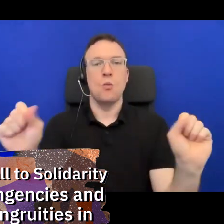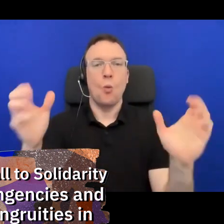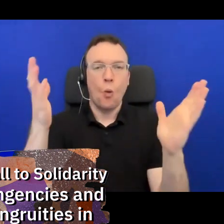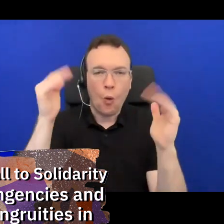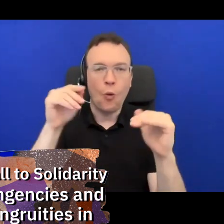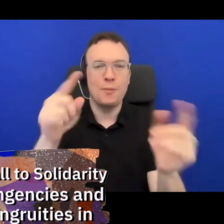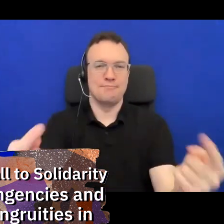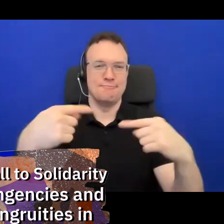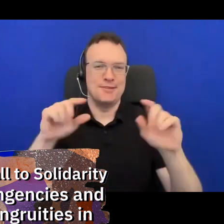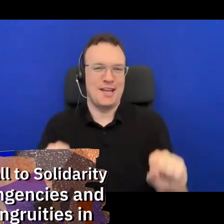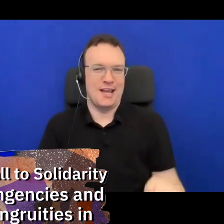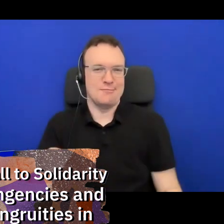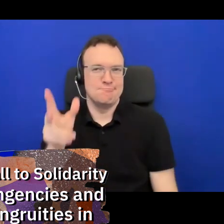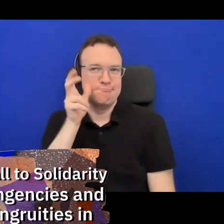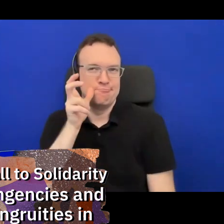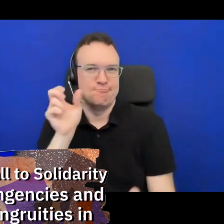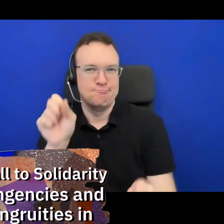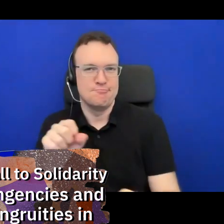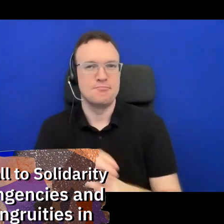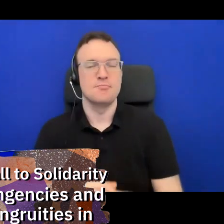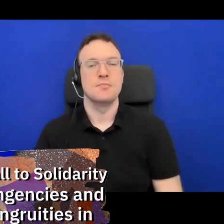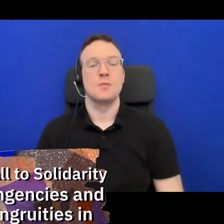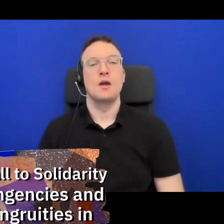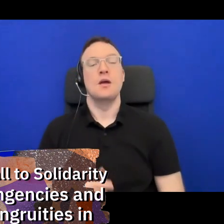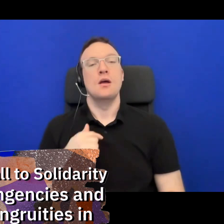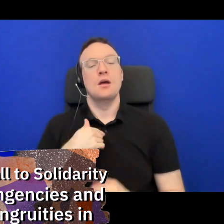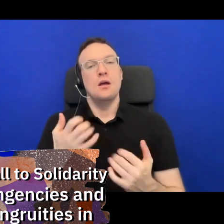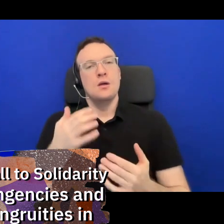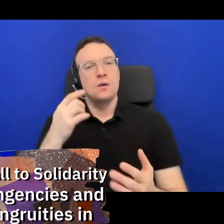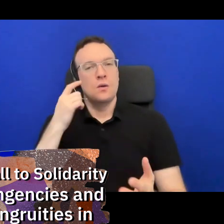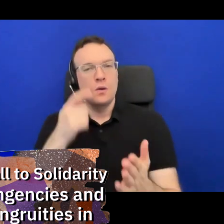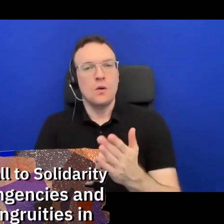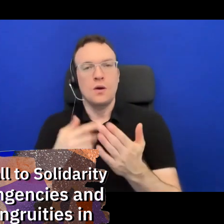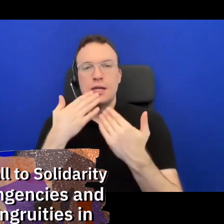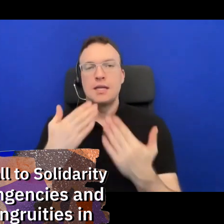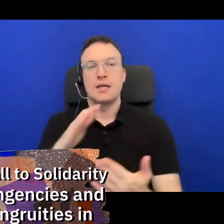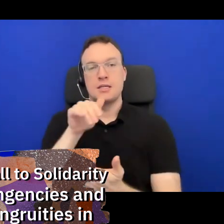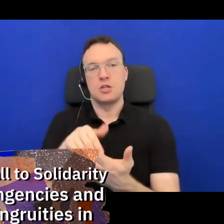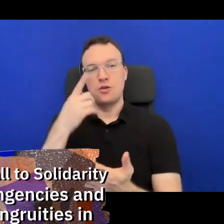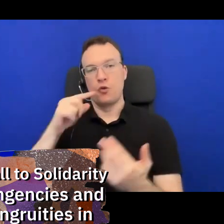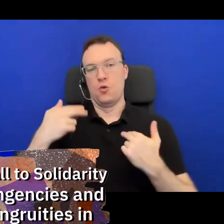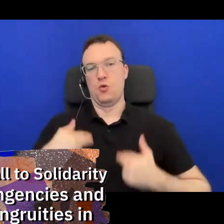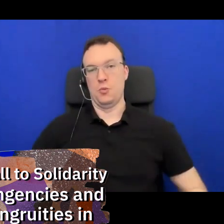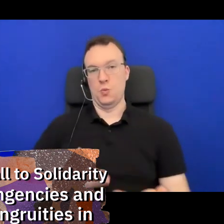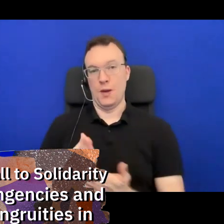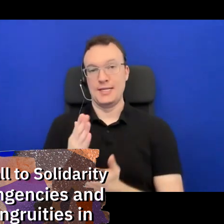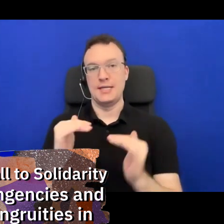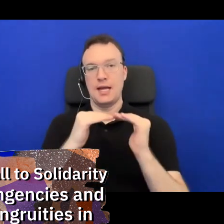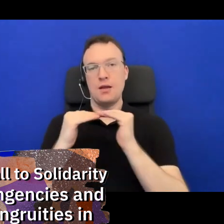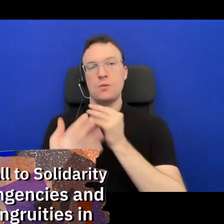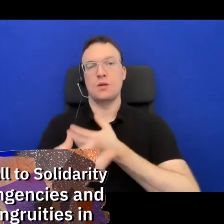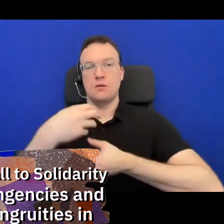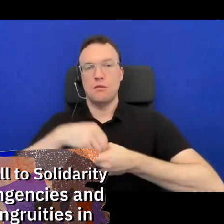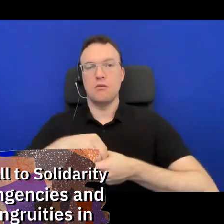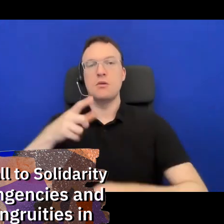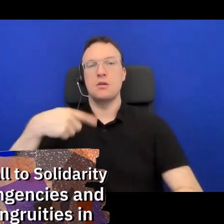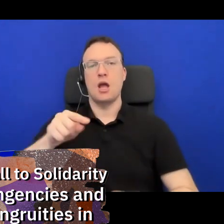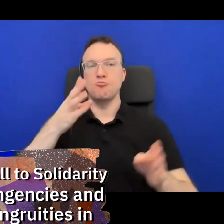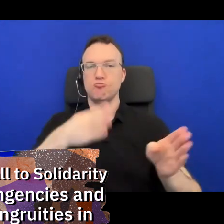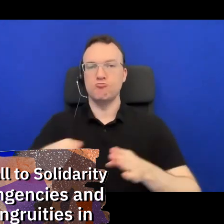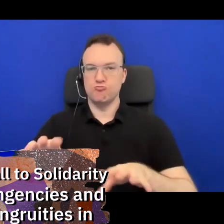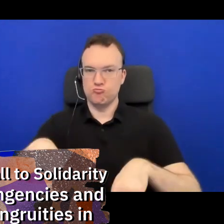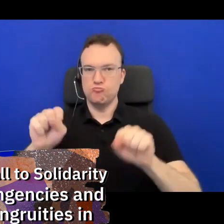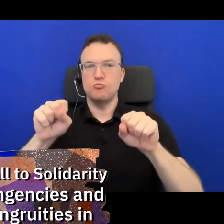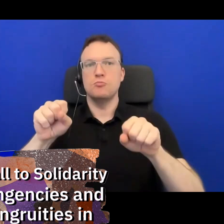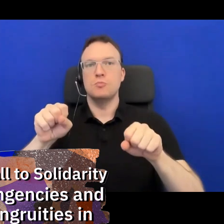I want to take a moment to acknowledge and thank the Center for Human Rights, Equity and Inclusion for organizing this